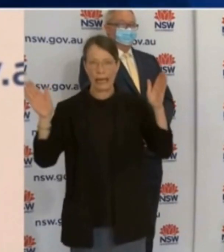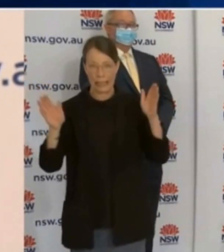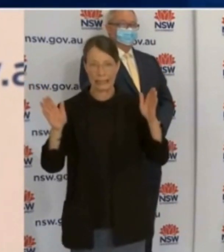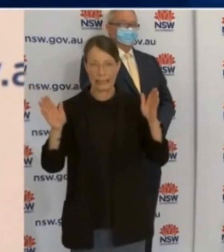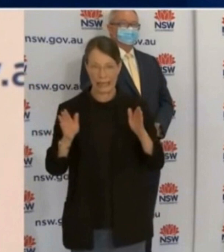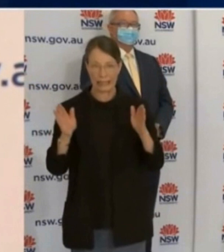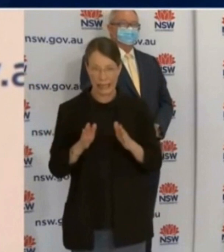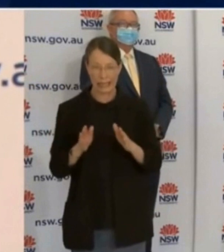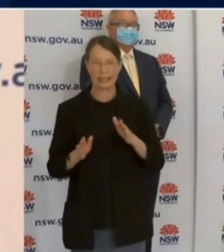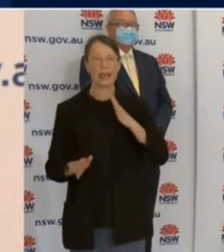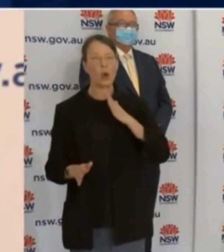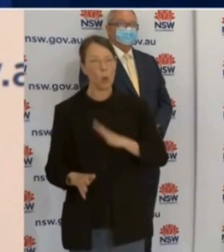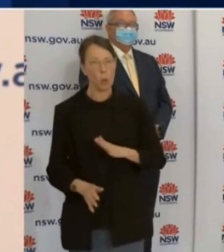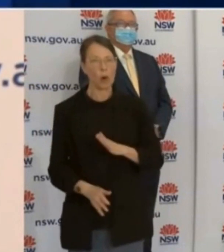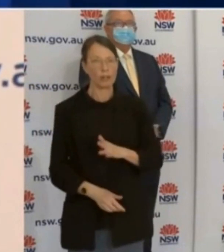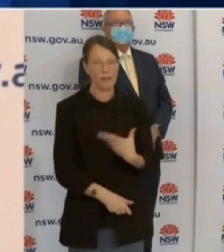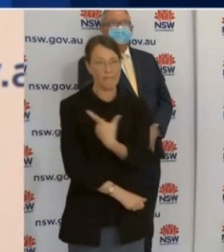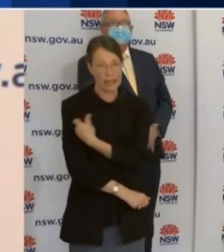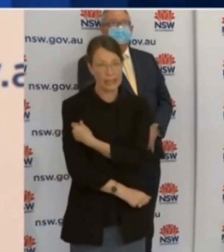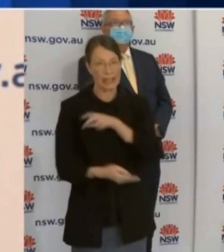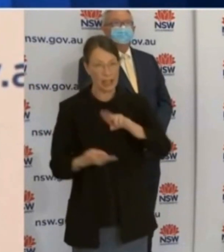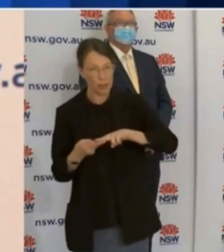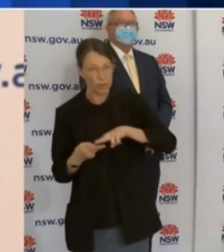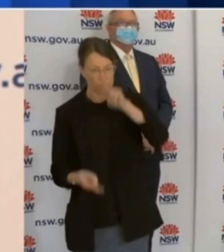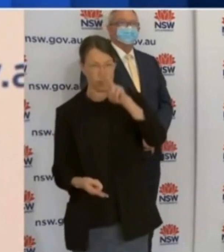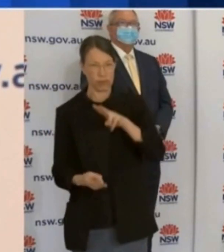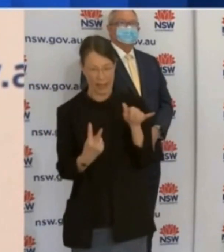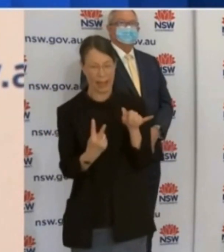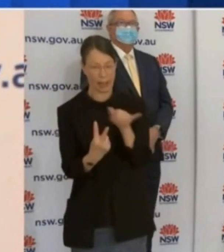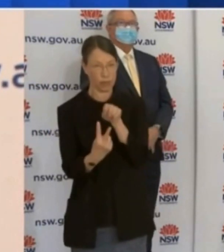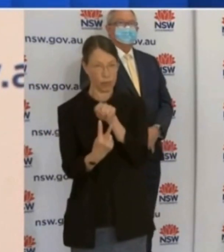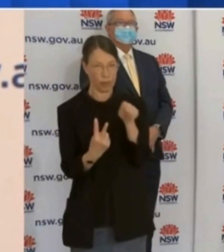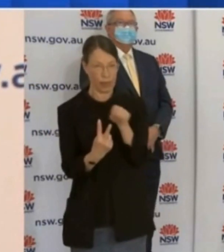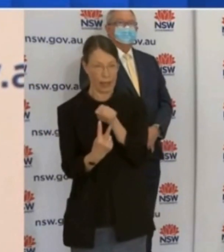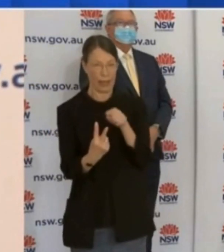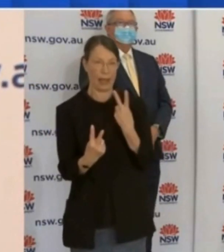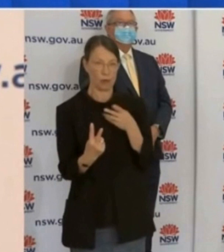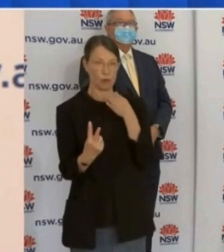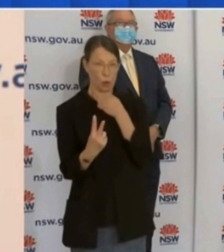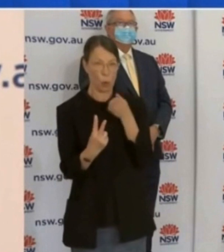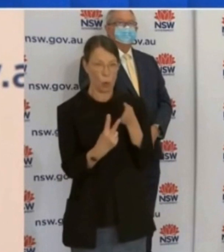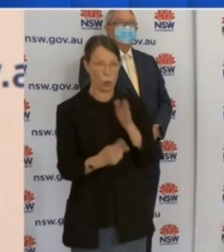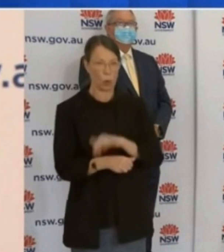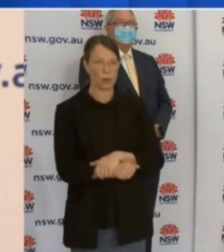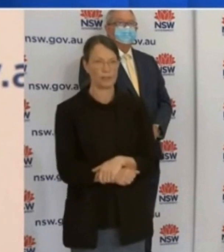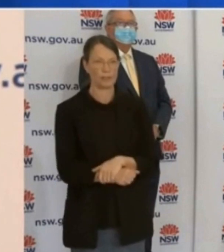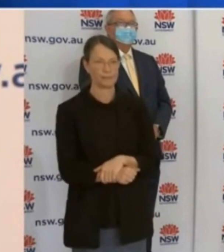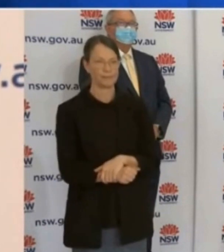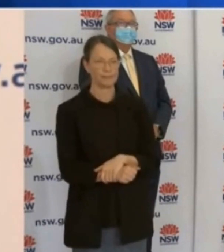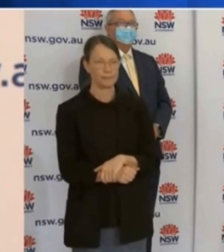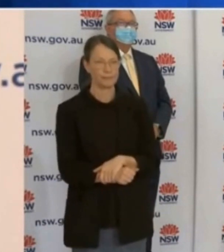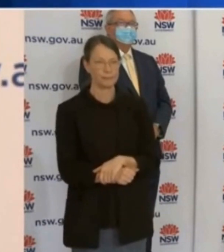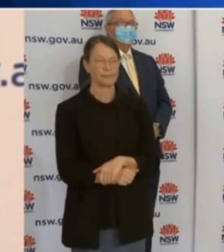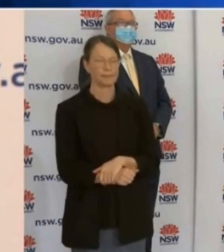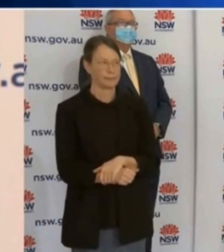we'll take any action we need to. But they have to be... Right, not reduce the case numbers. Well, I'm asking Dr. Chan why